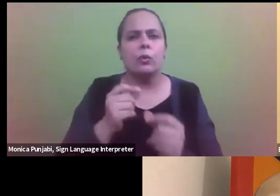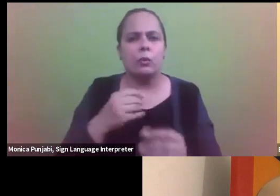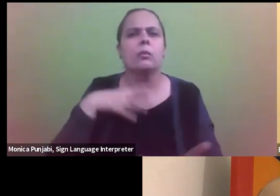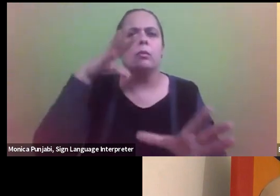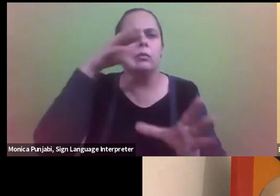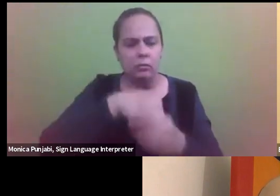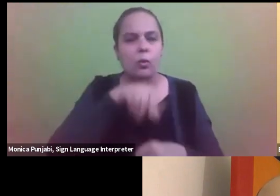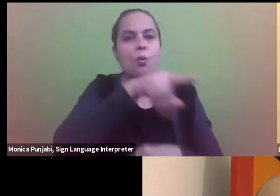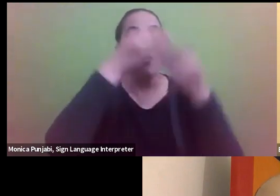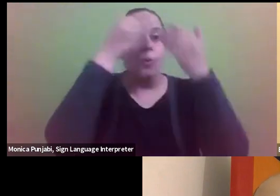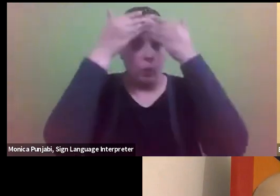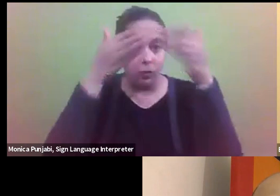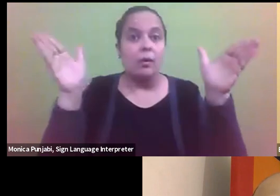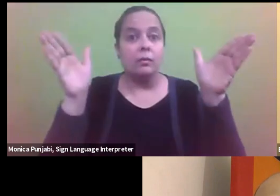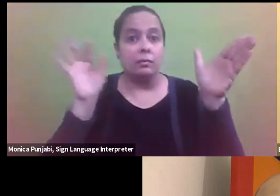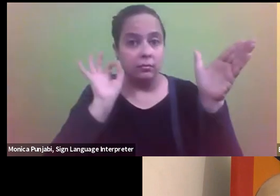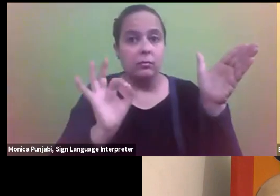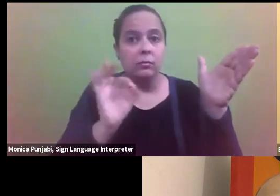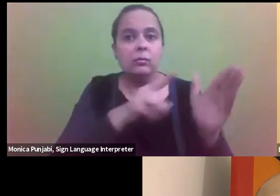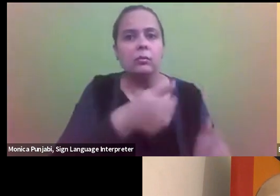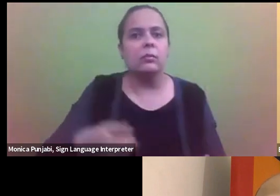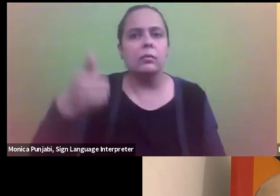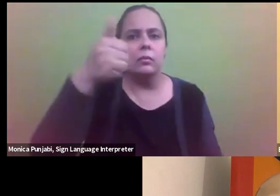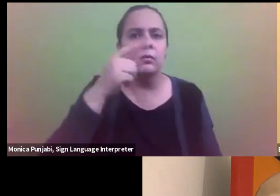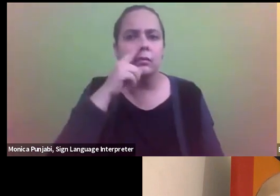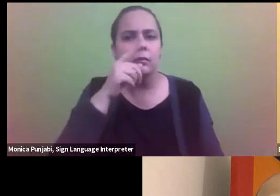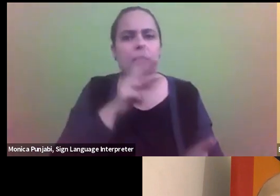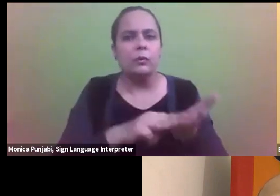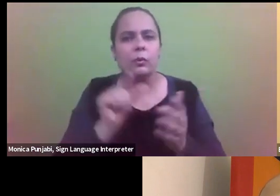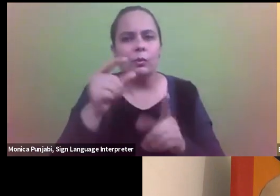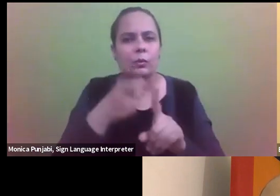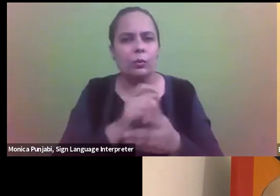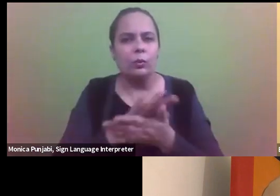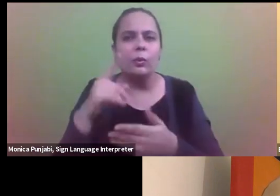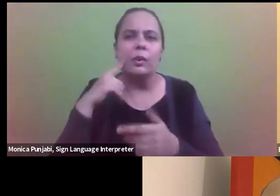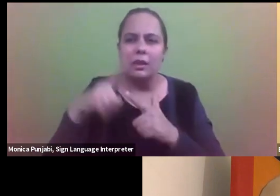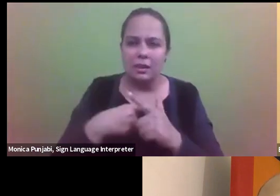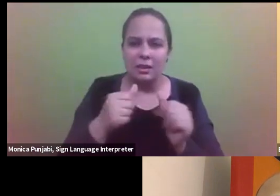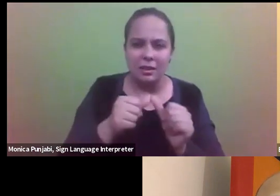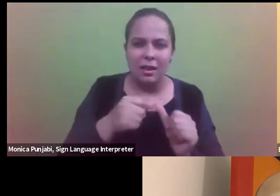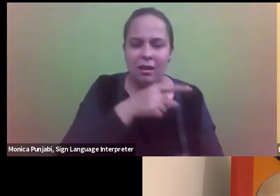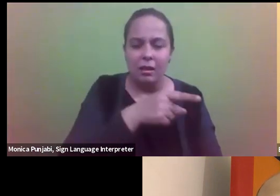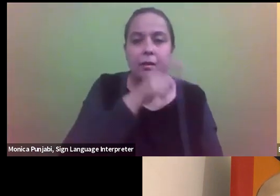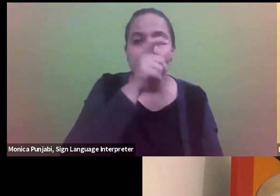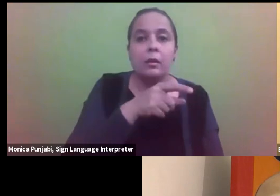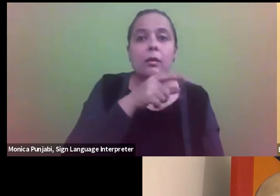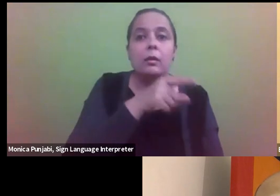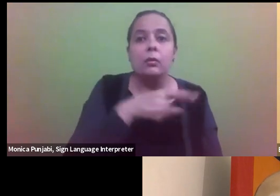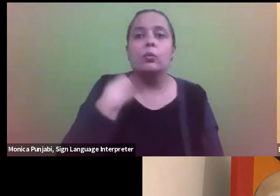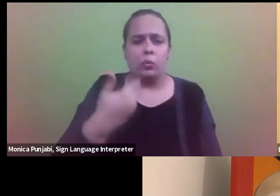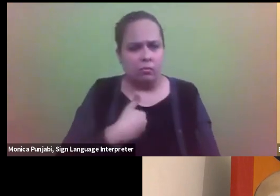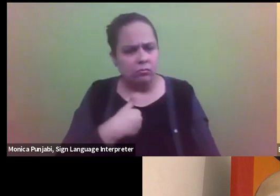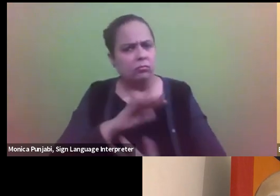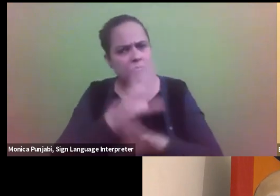accommodating. I came out to the founder, Rupa Makija, and she empathized and told me that she would do her best for me and others from non-binary gender identities and